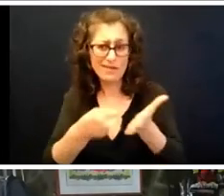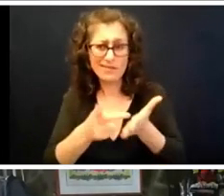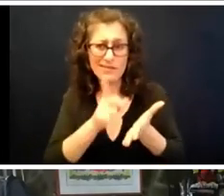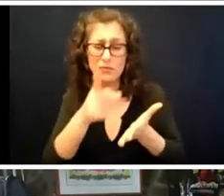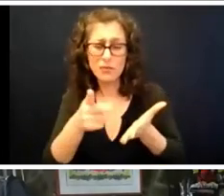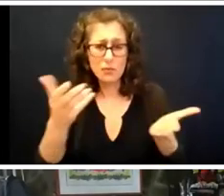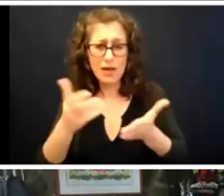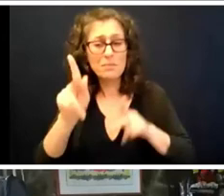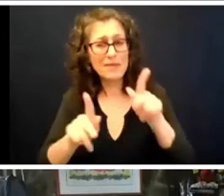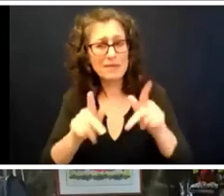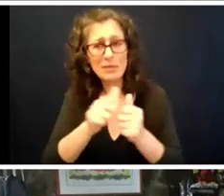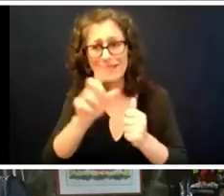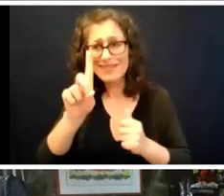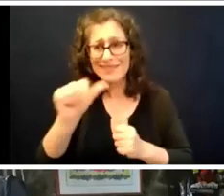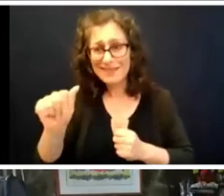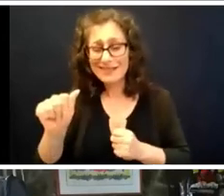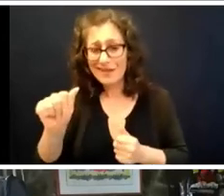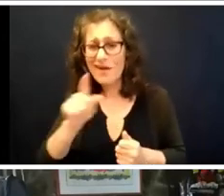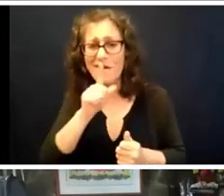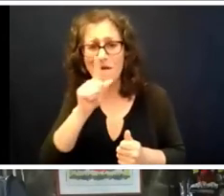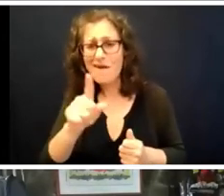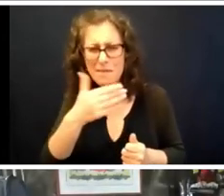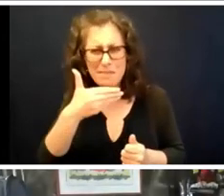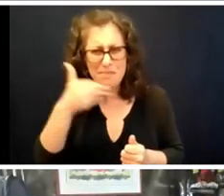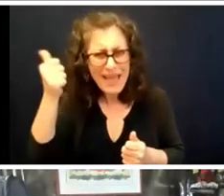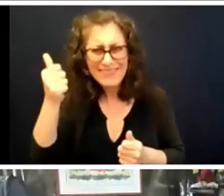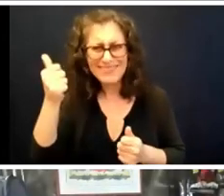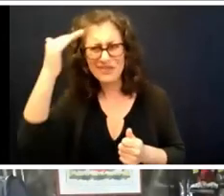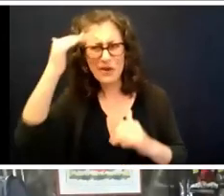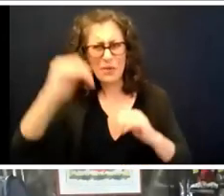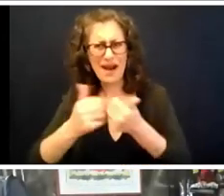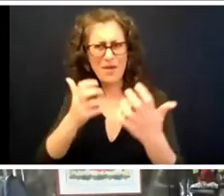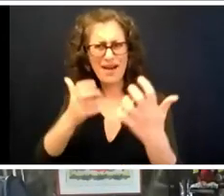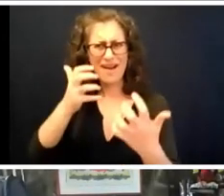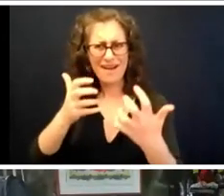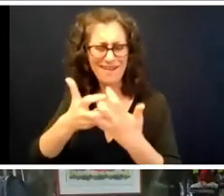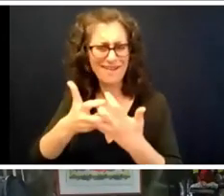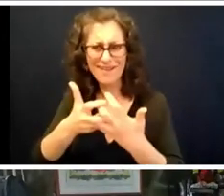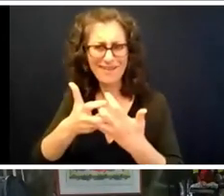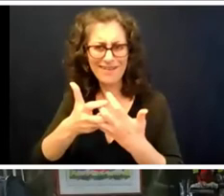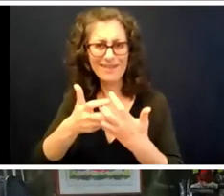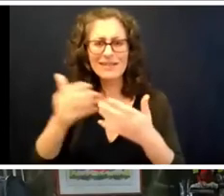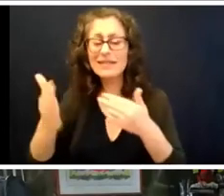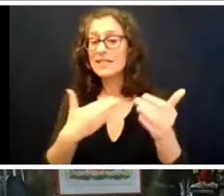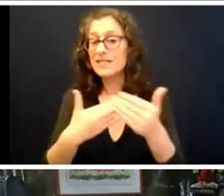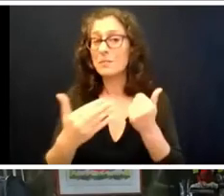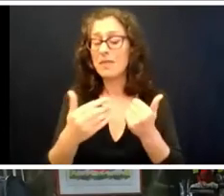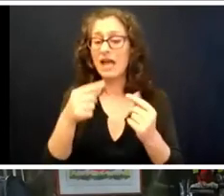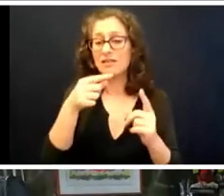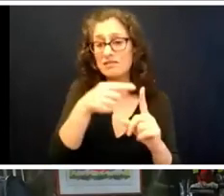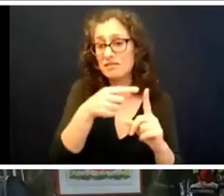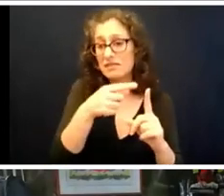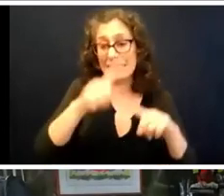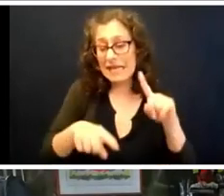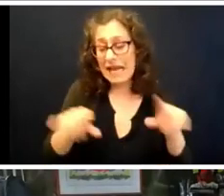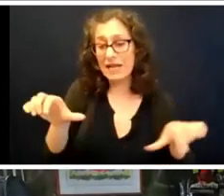people with disabilities are the best at adapting. So even if we can't do something the